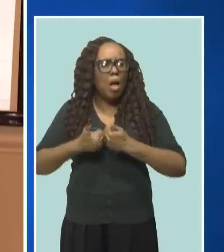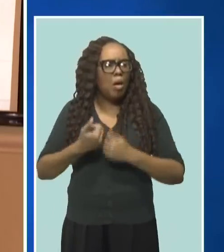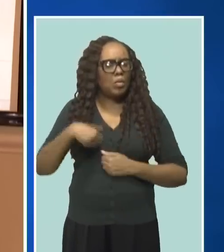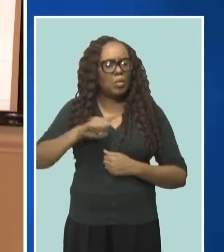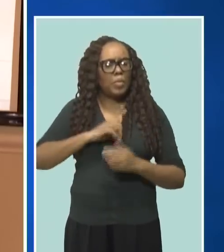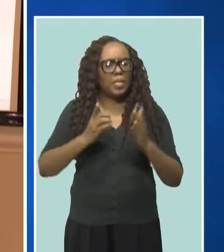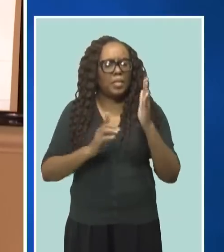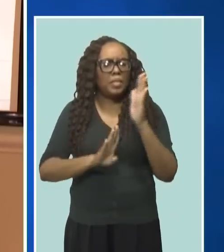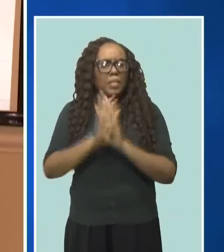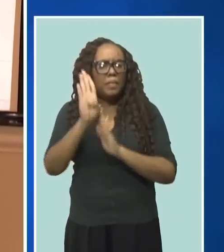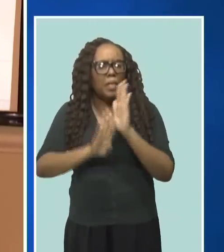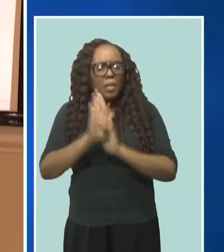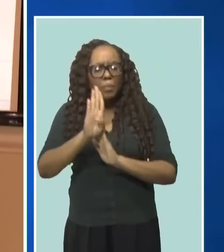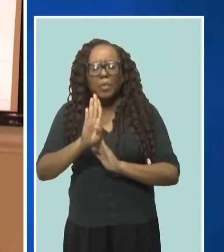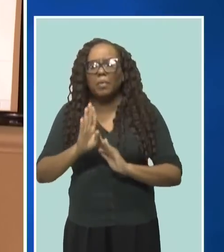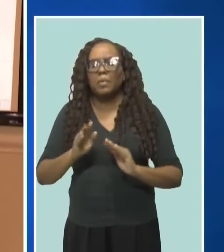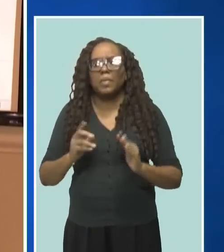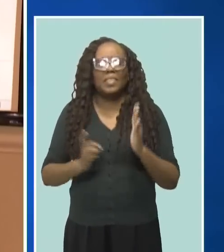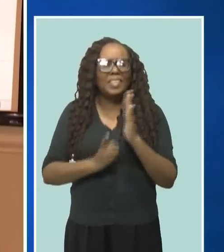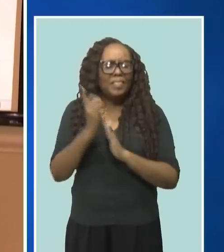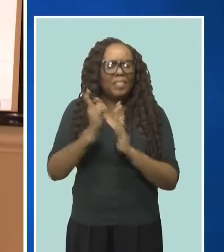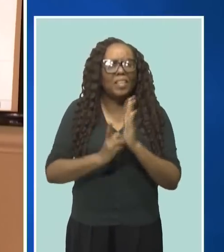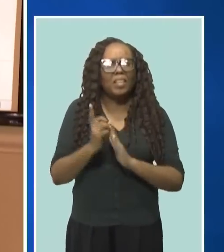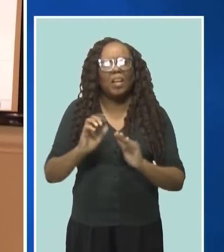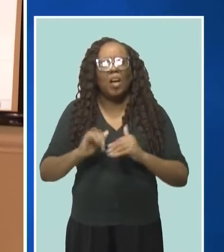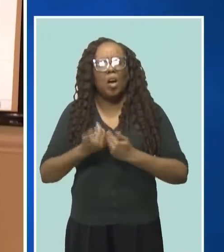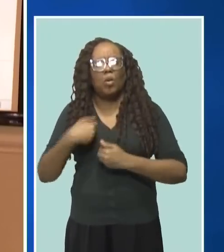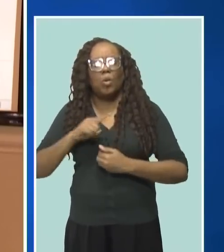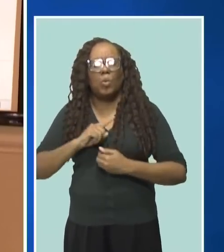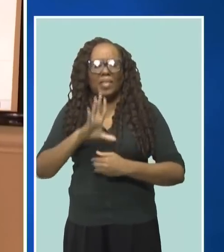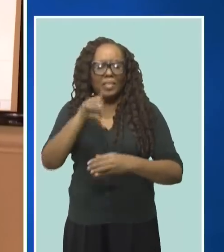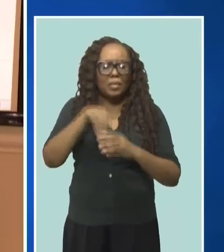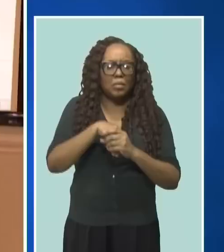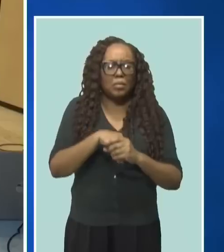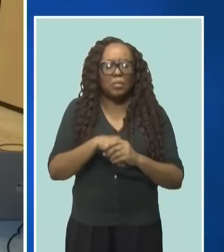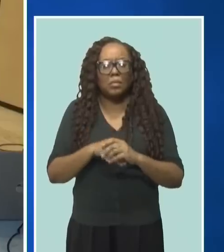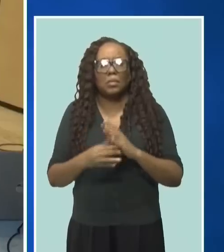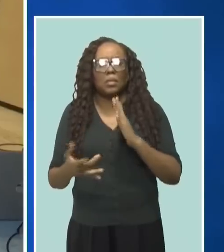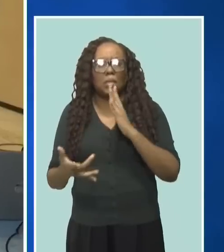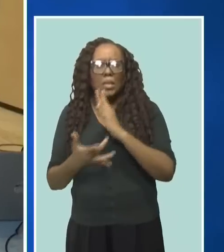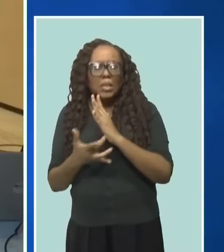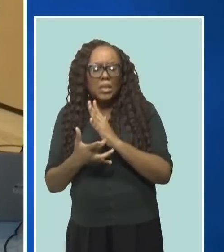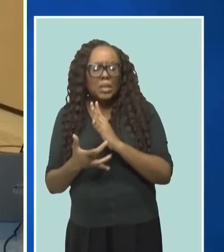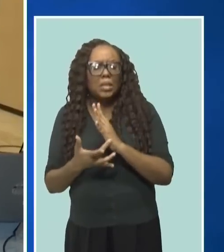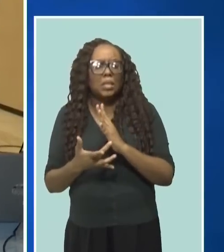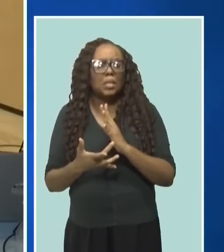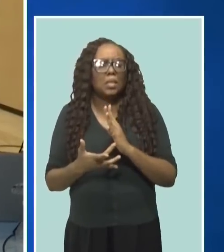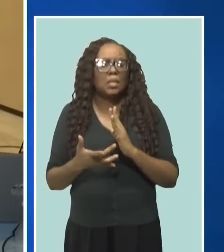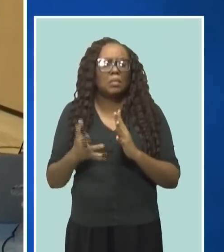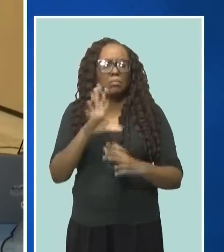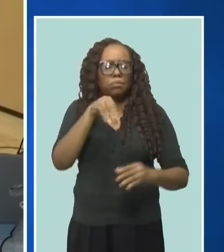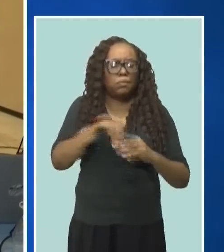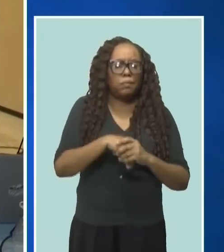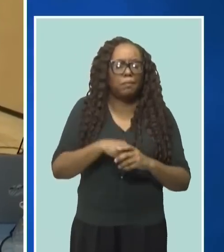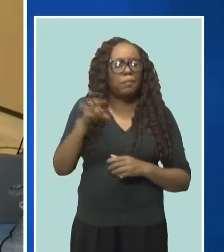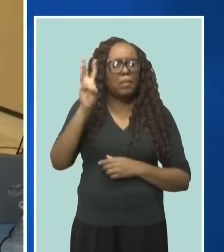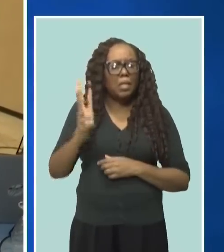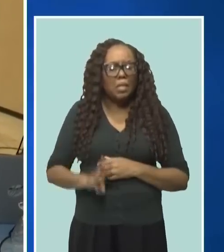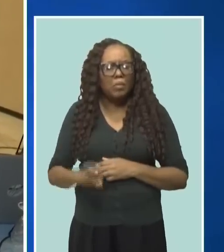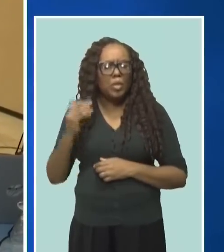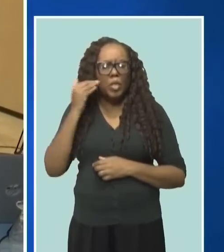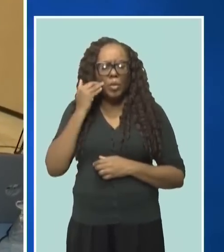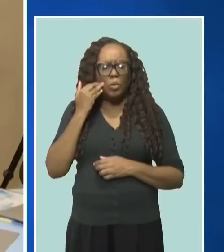develop and integrate a techno-scientific regime as climate services and products